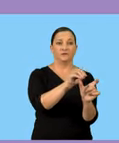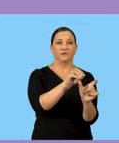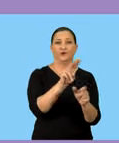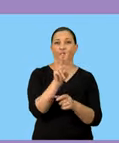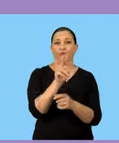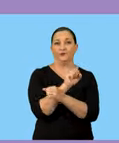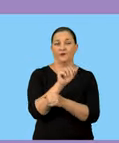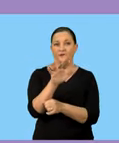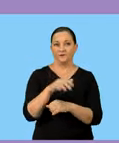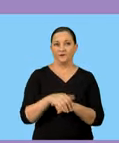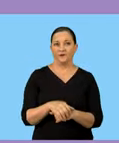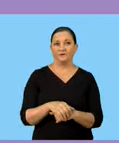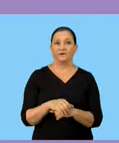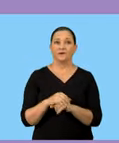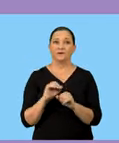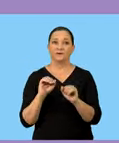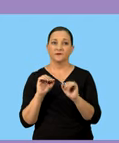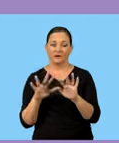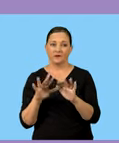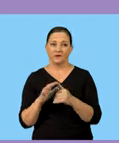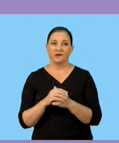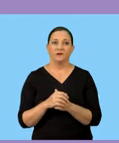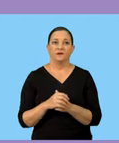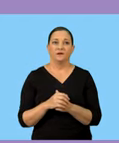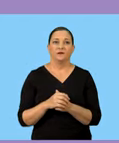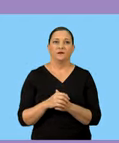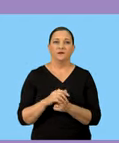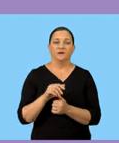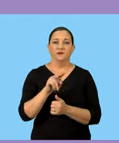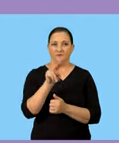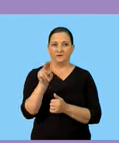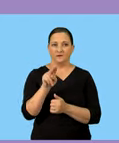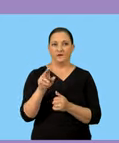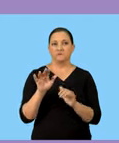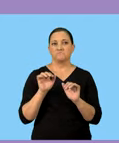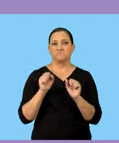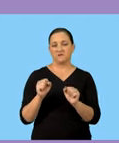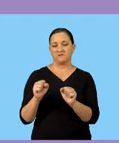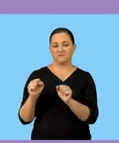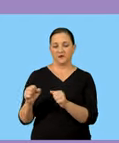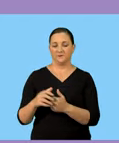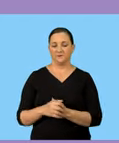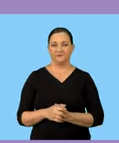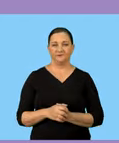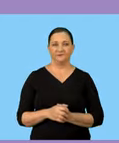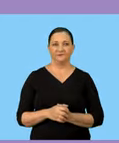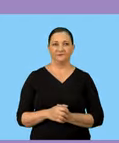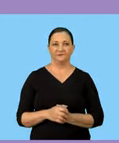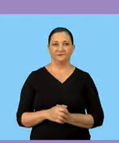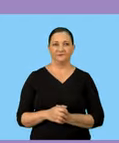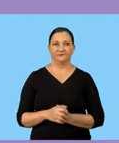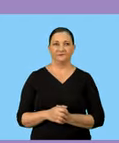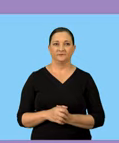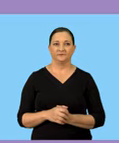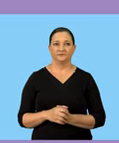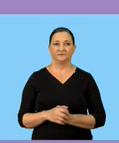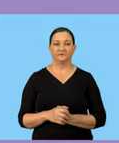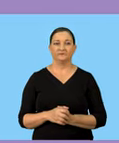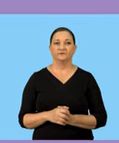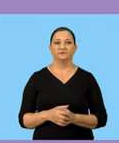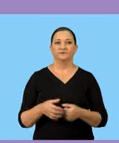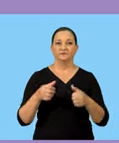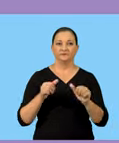say 2 multiplied by 5, that is a 10, and that variable stays the way it is,